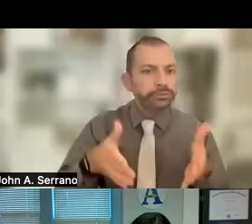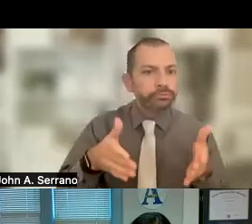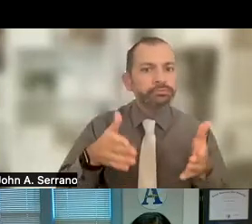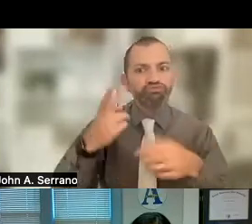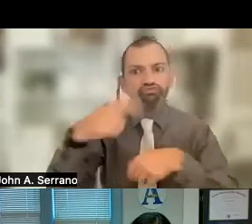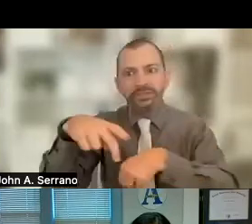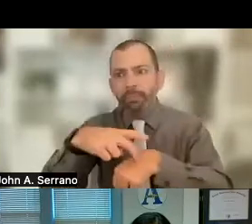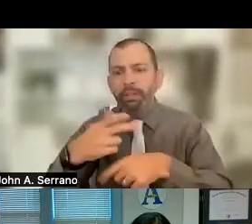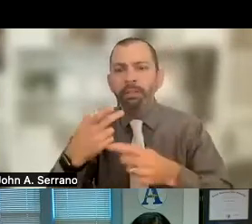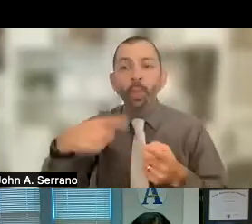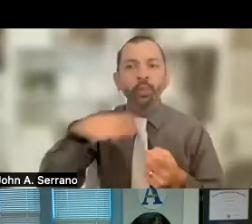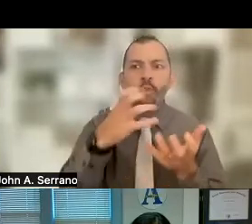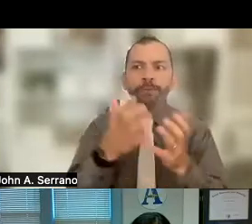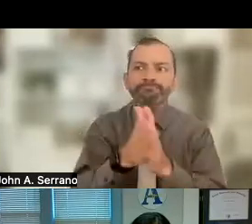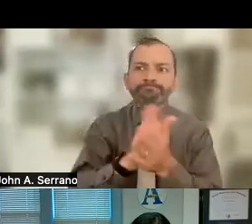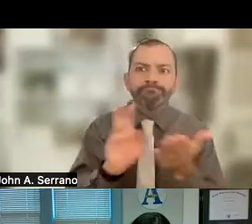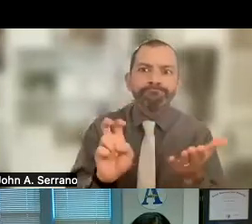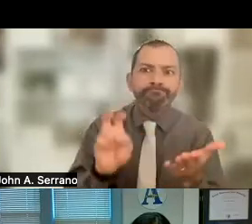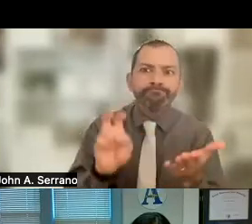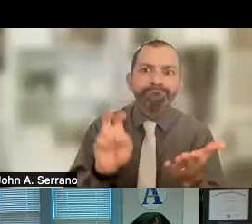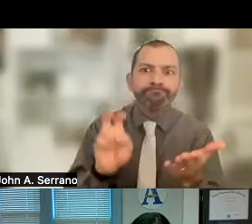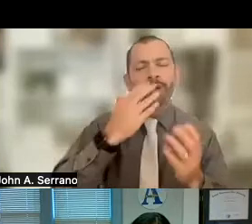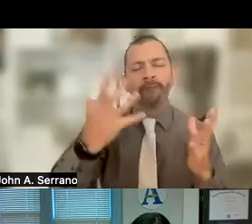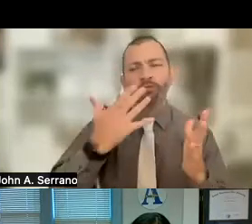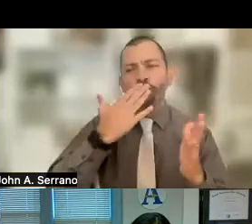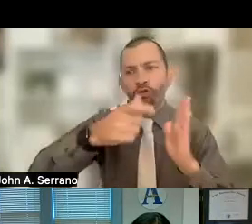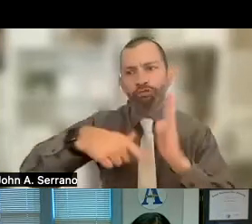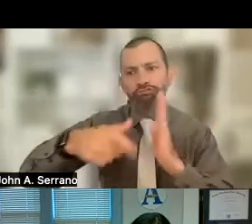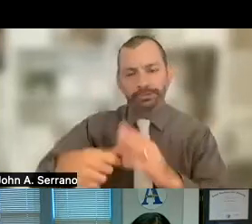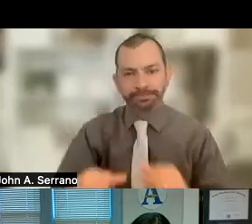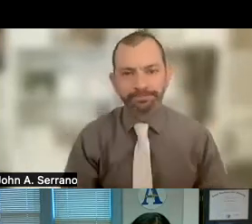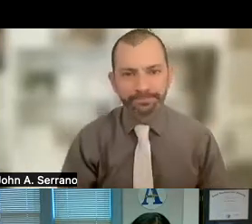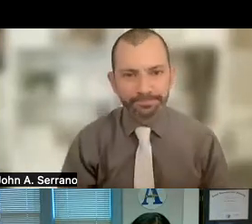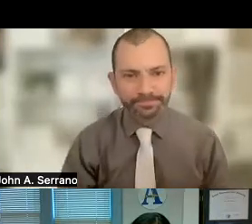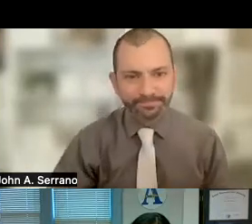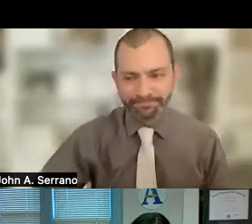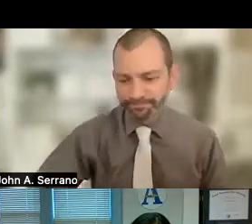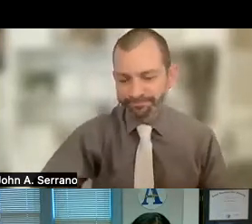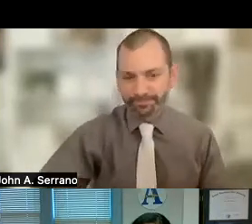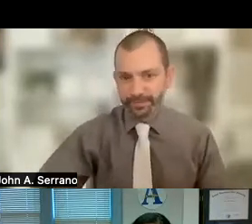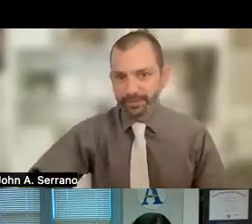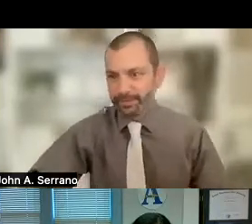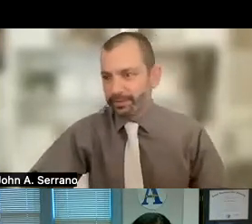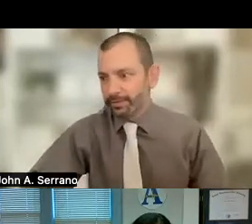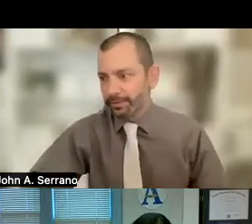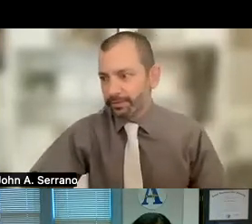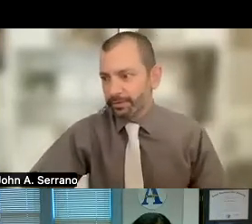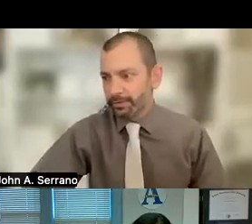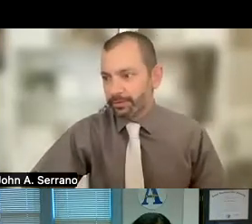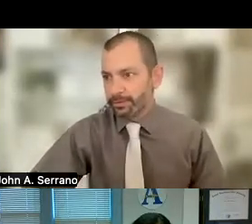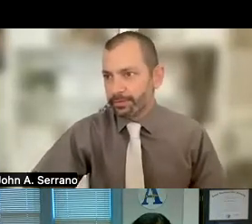Smart Brief with ASDC Smart Brief, we really encourage you to take advantage of that resource. There's lots of good articles and information in